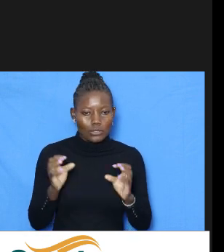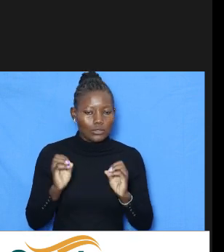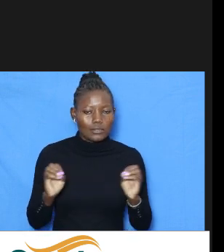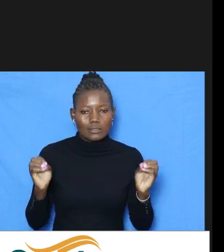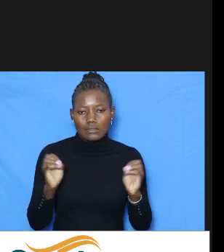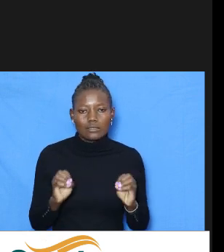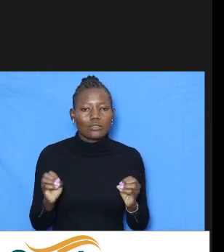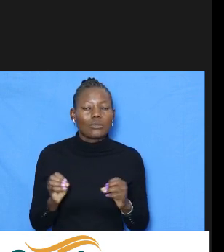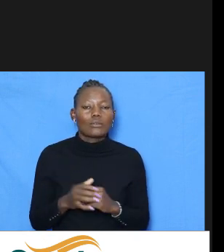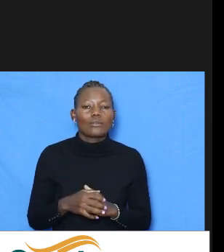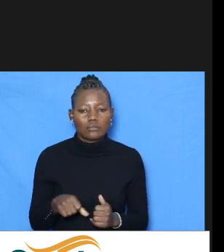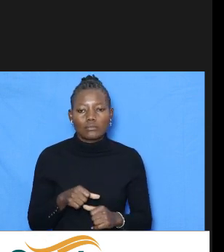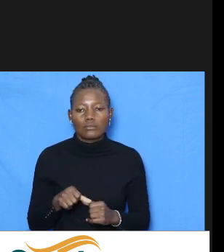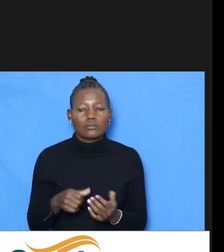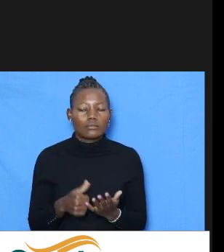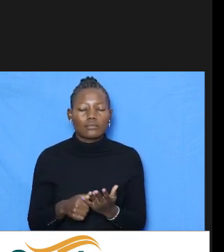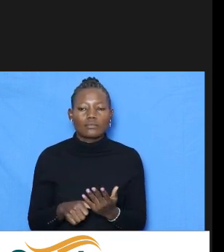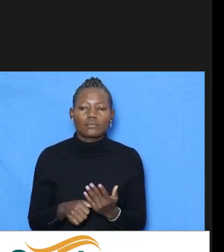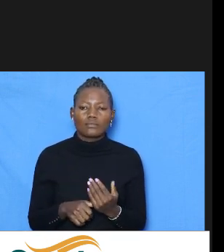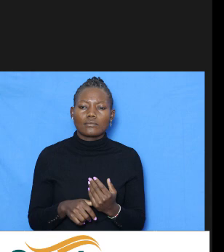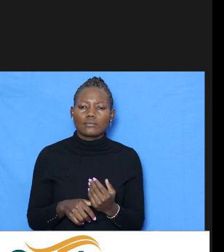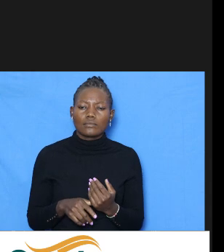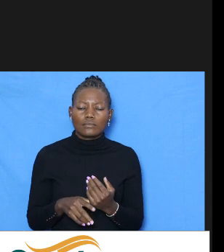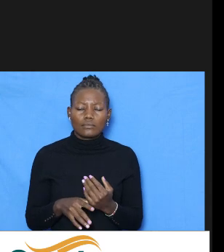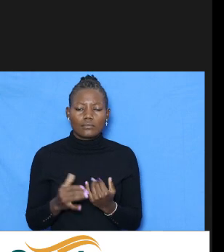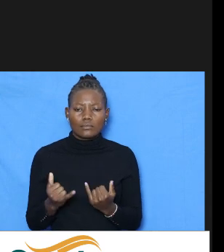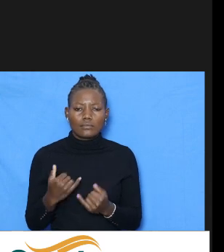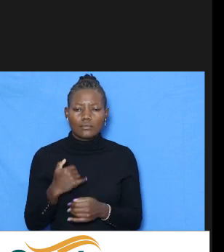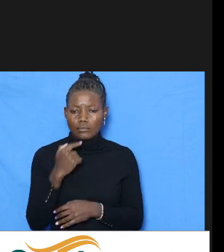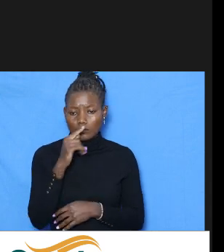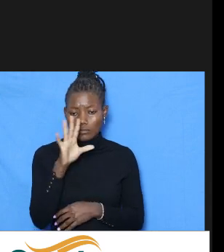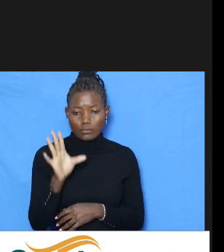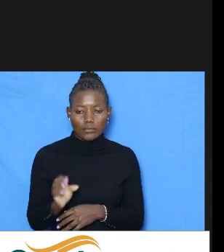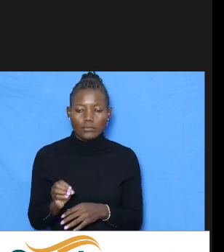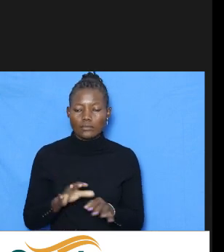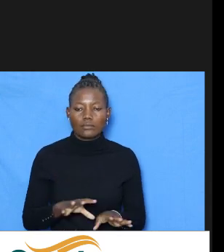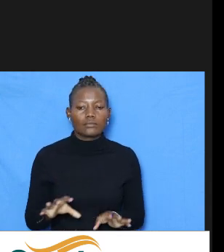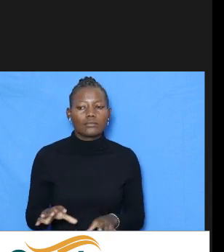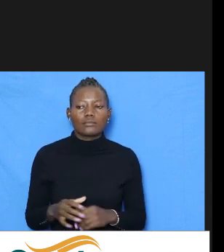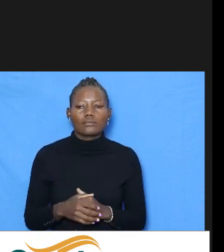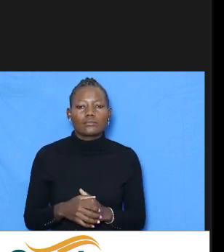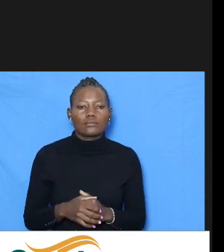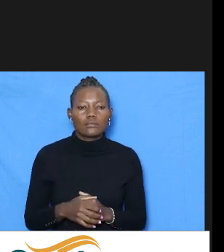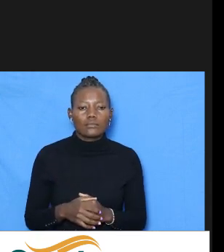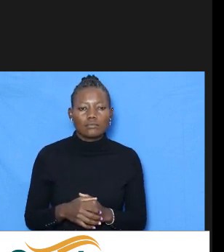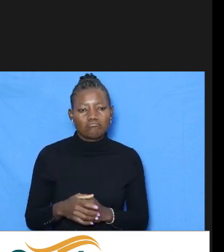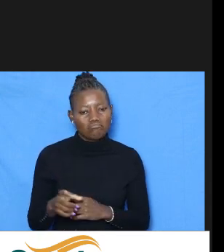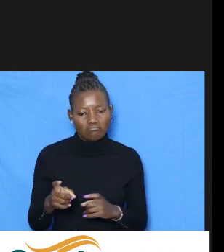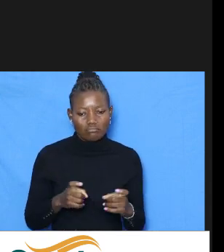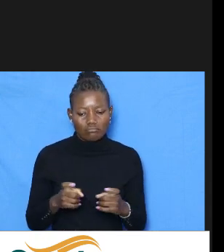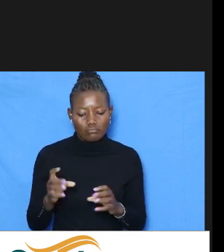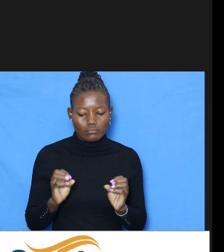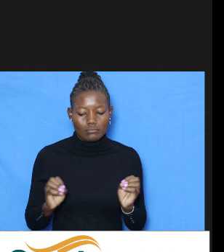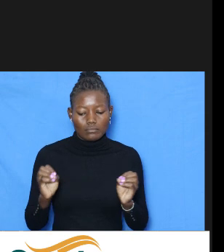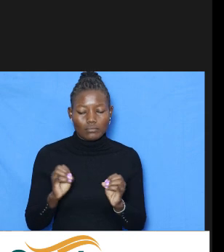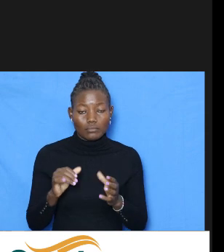You will, I was saying the African market is not regulated. So that's